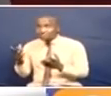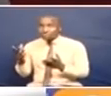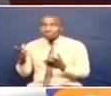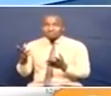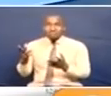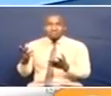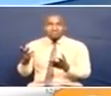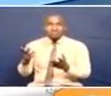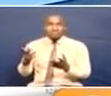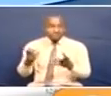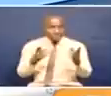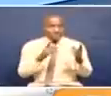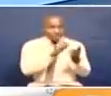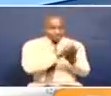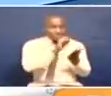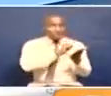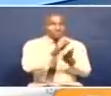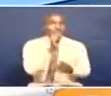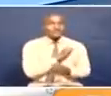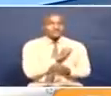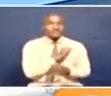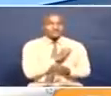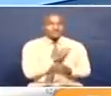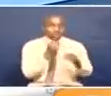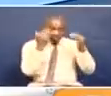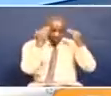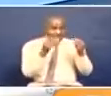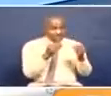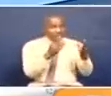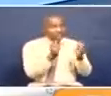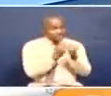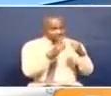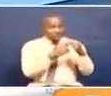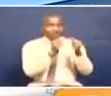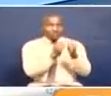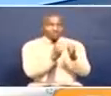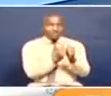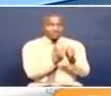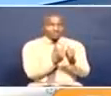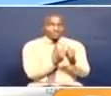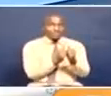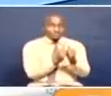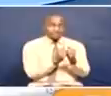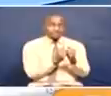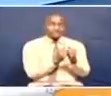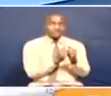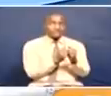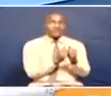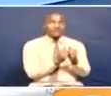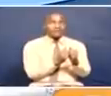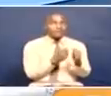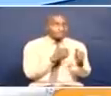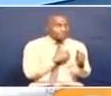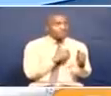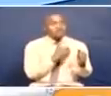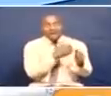are you talking about? The election date has been set. It's been gazetted. It's been gazetted. The court gave them 60 days. It's 17th of October. And let me not even go into the remarks that